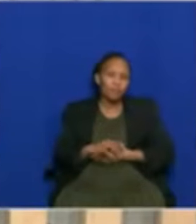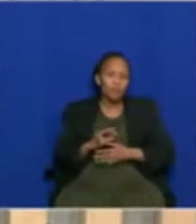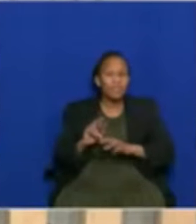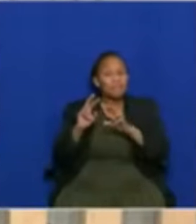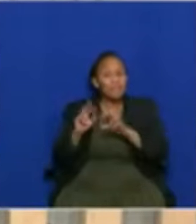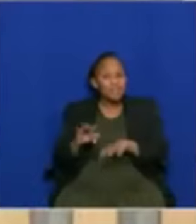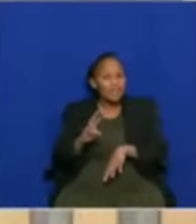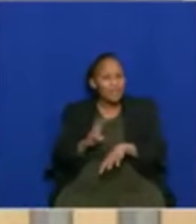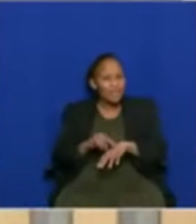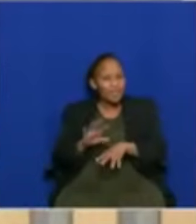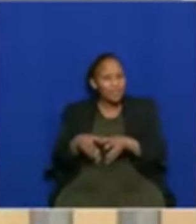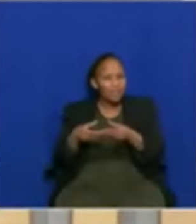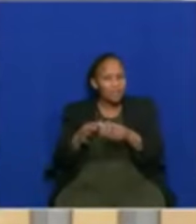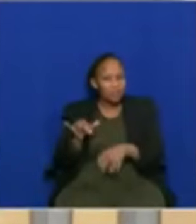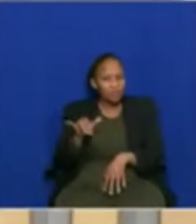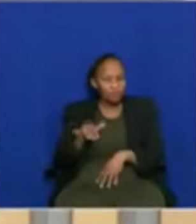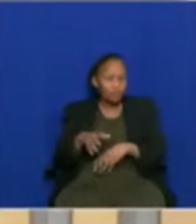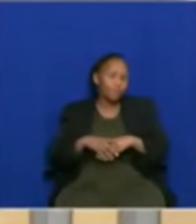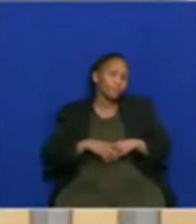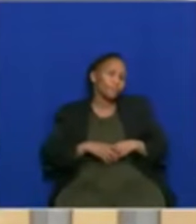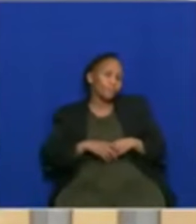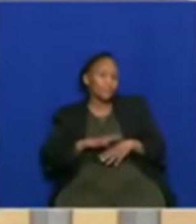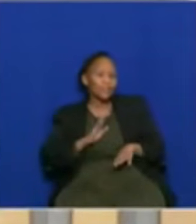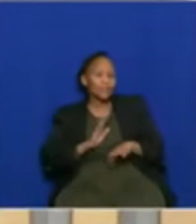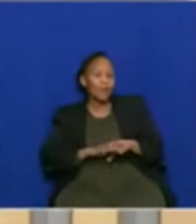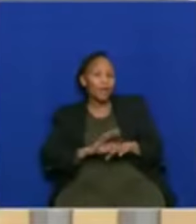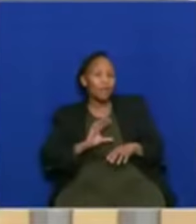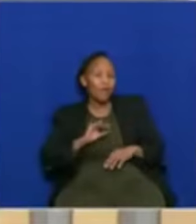briefing by